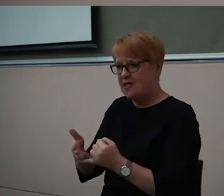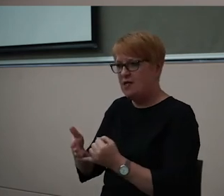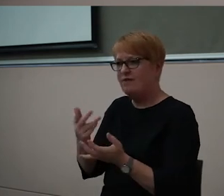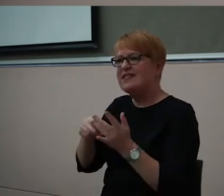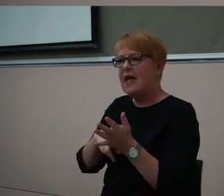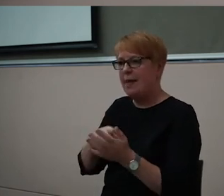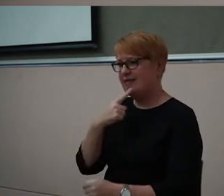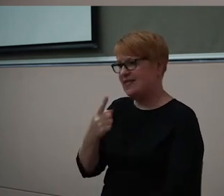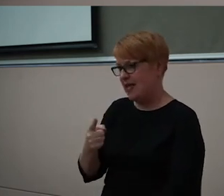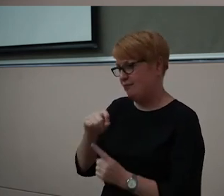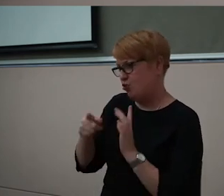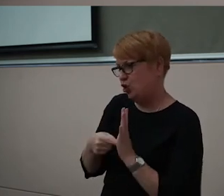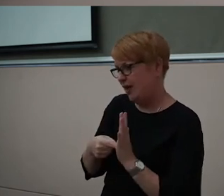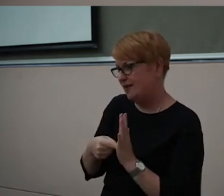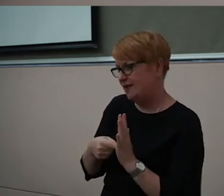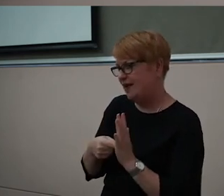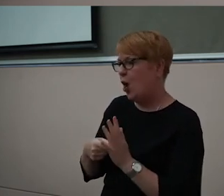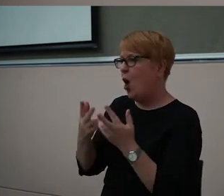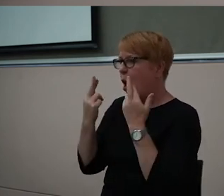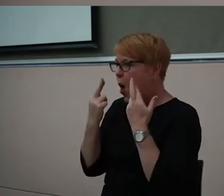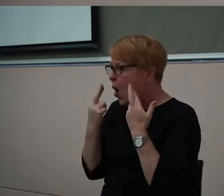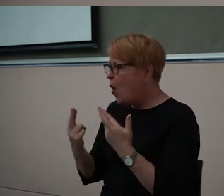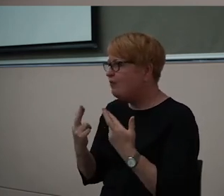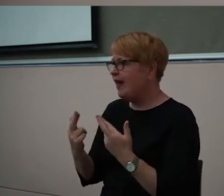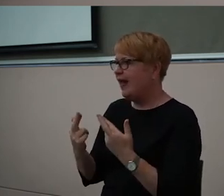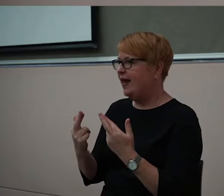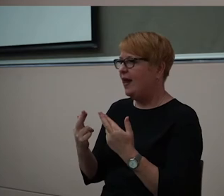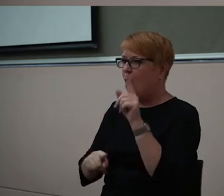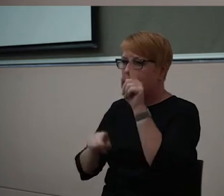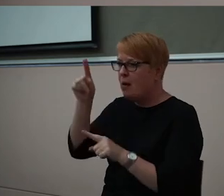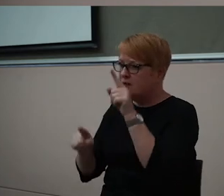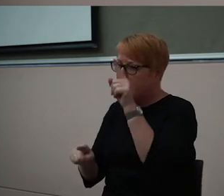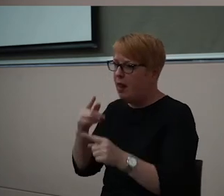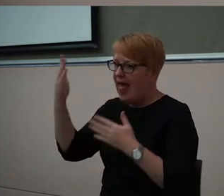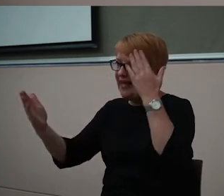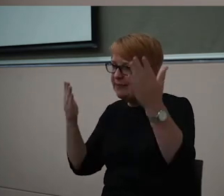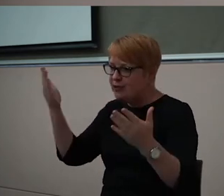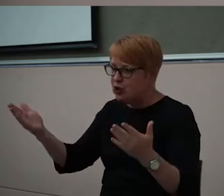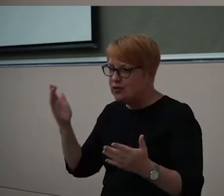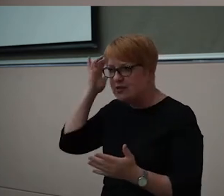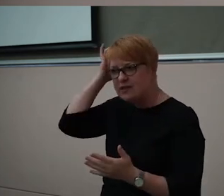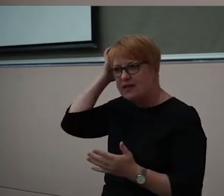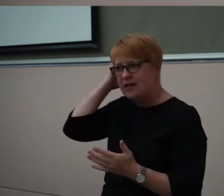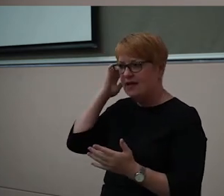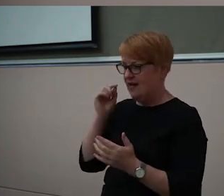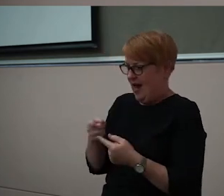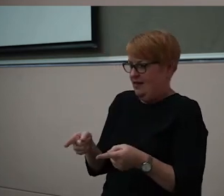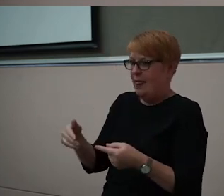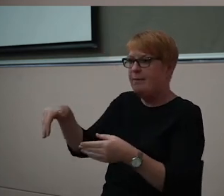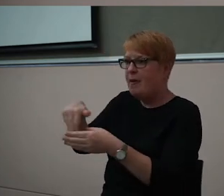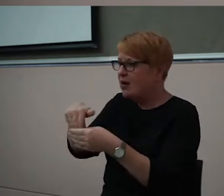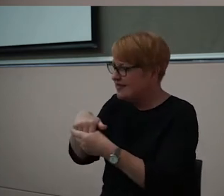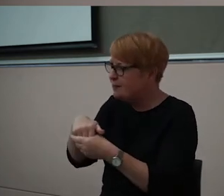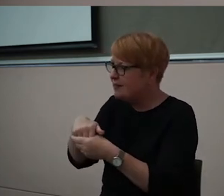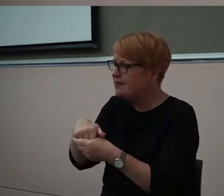insufficient with the group in Rochdale, but also the Saheli Women's Group in Gravesend and